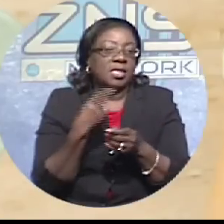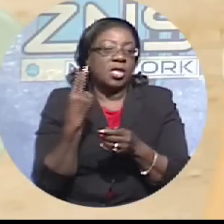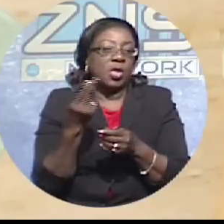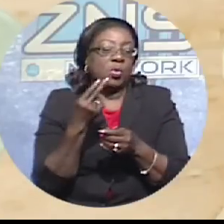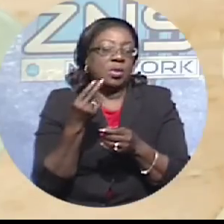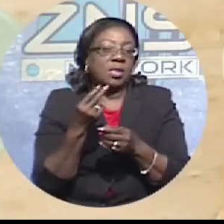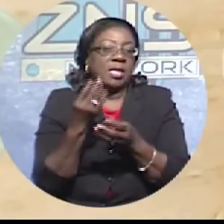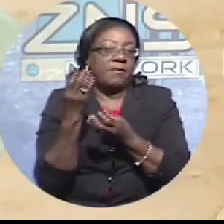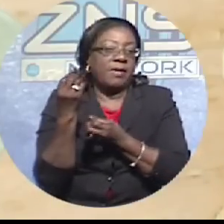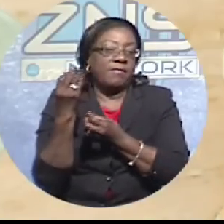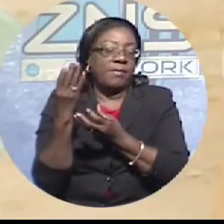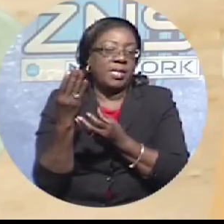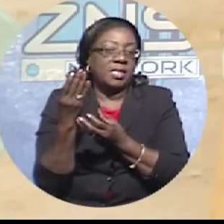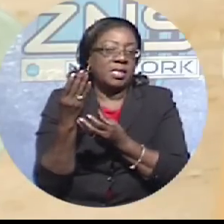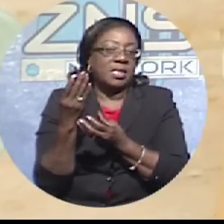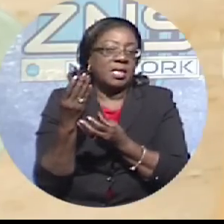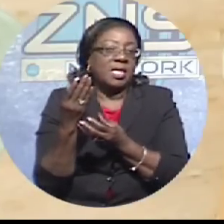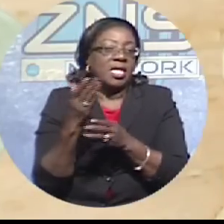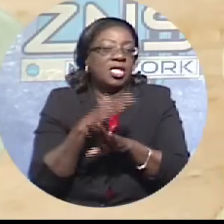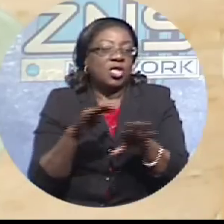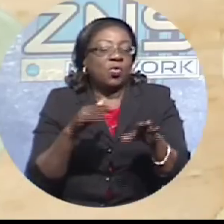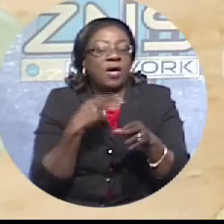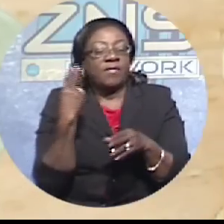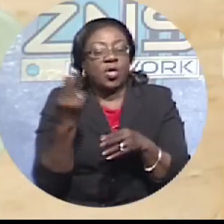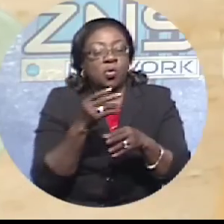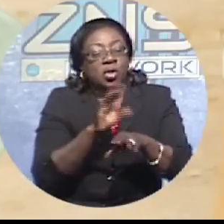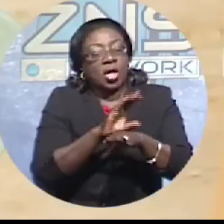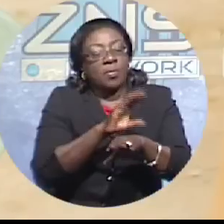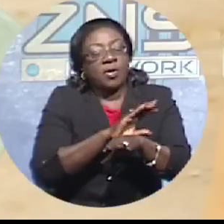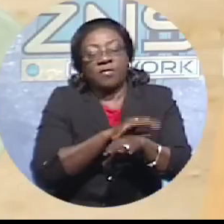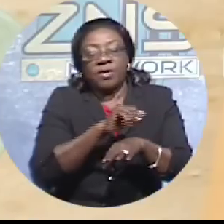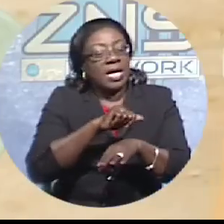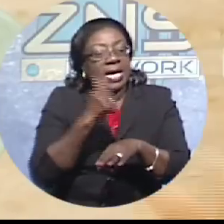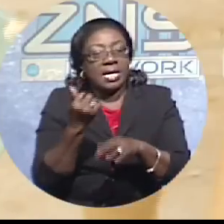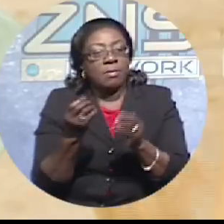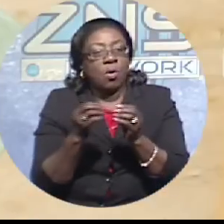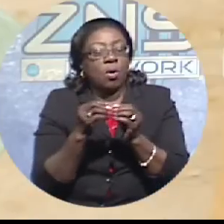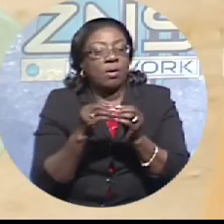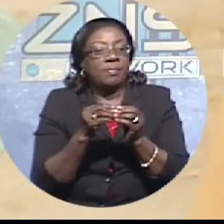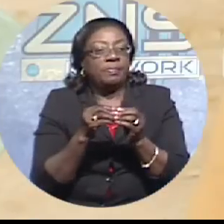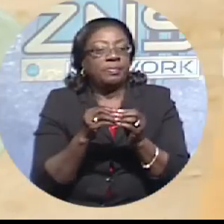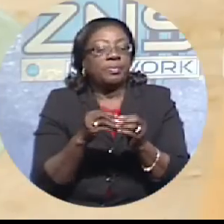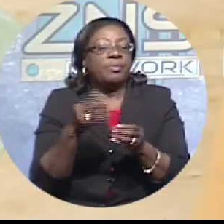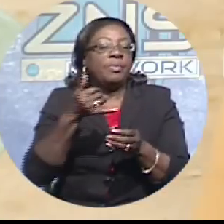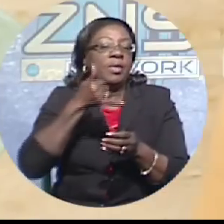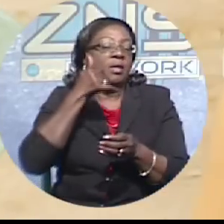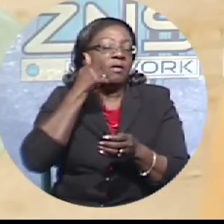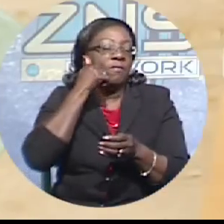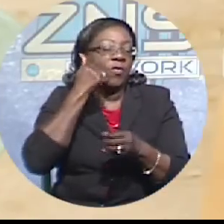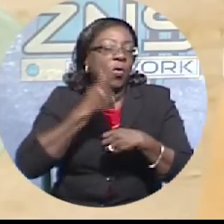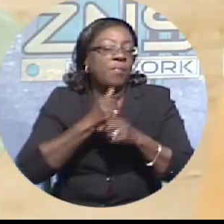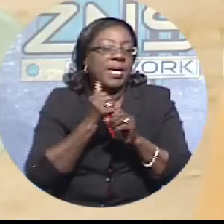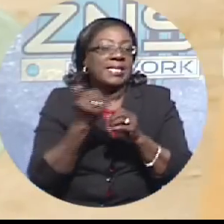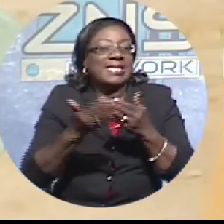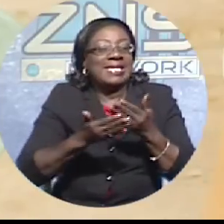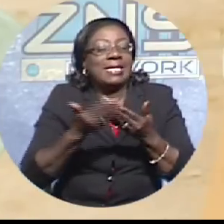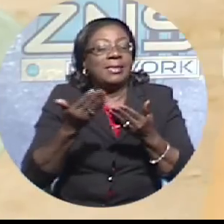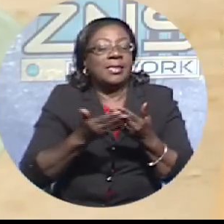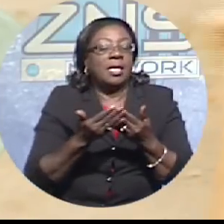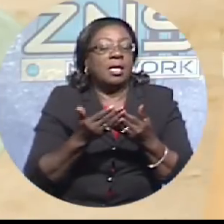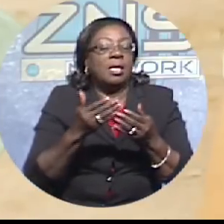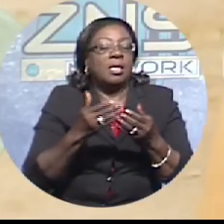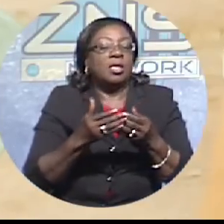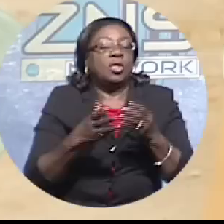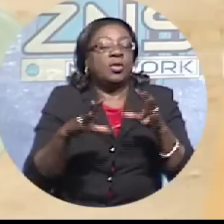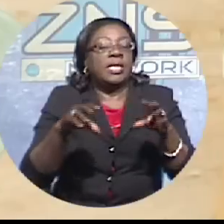I don't even use my computer, my home internet anymore. You know, if I need to stream a video, if I need to